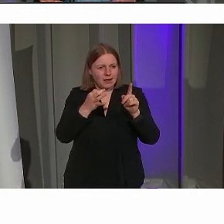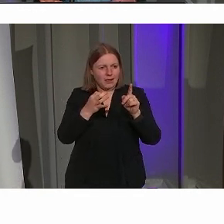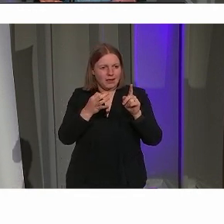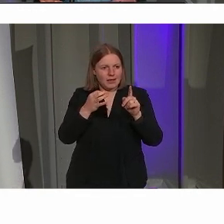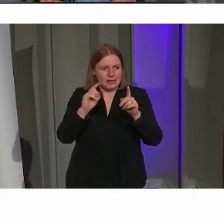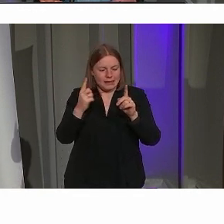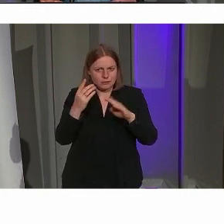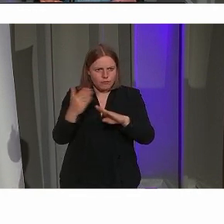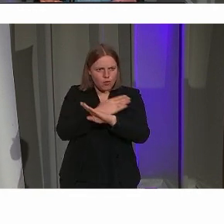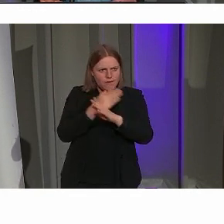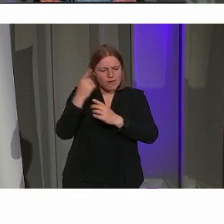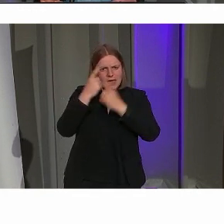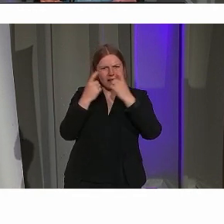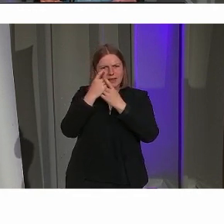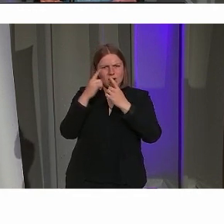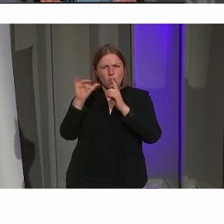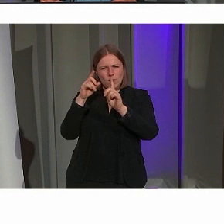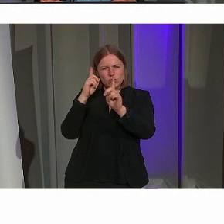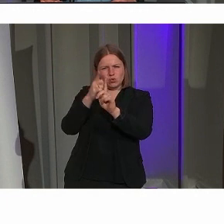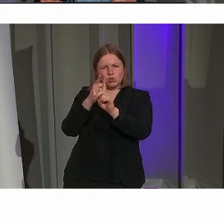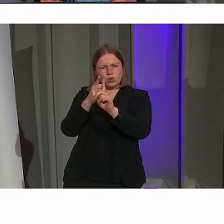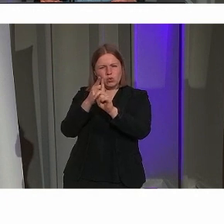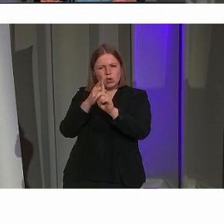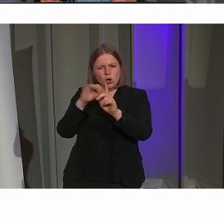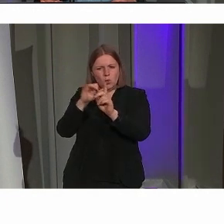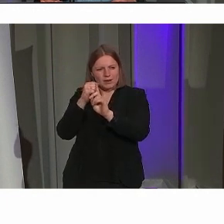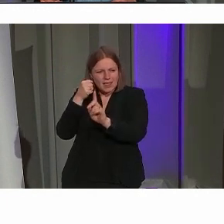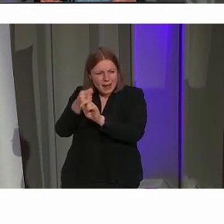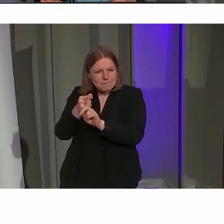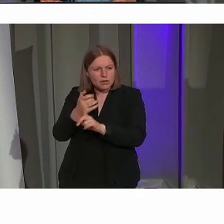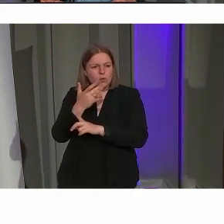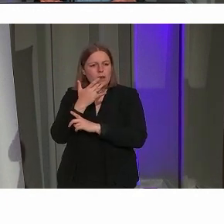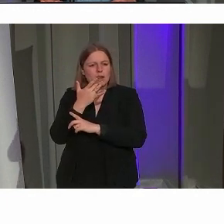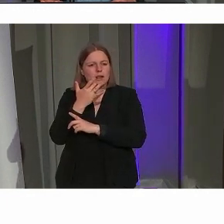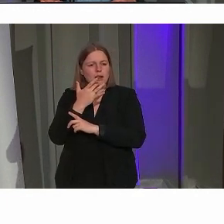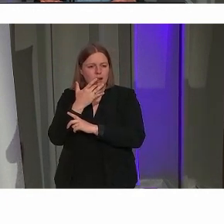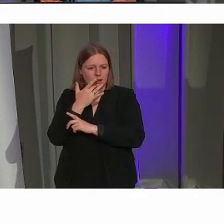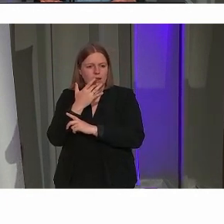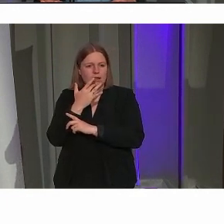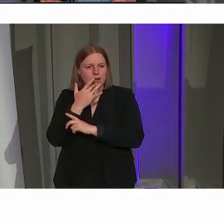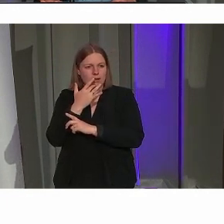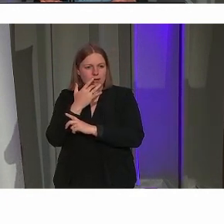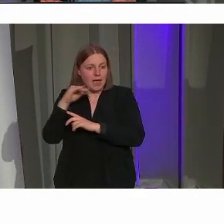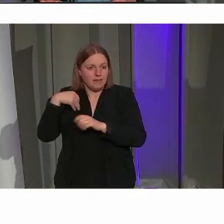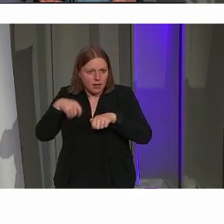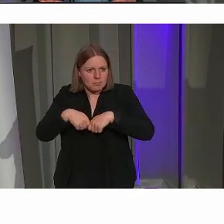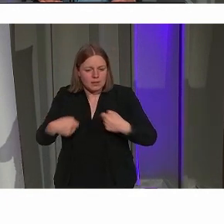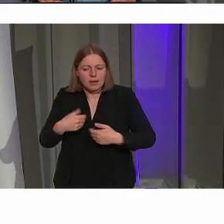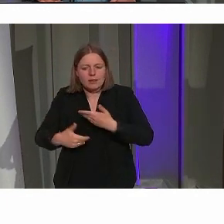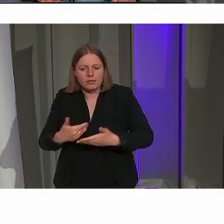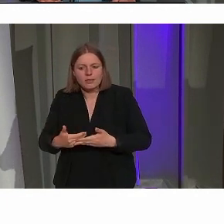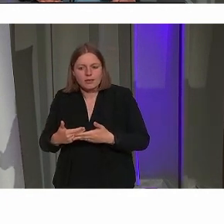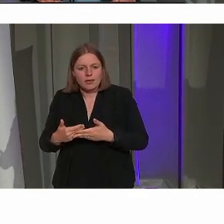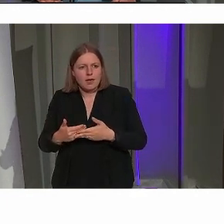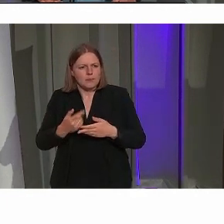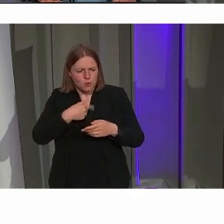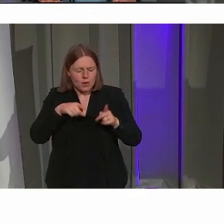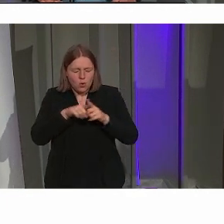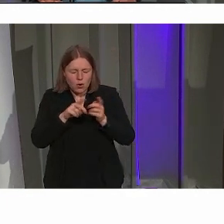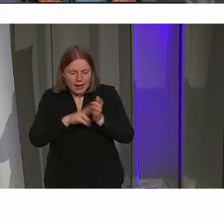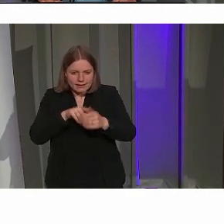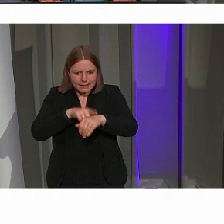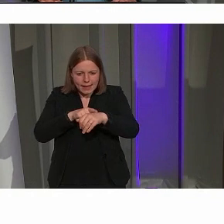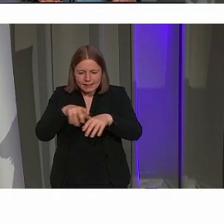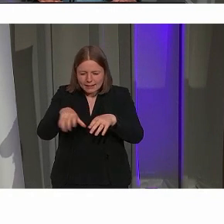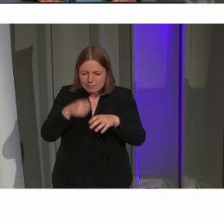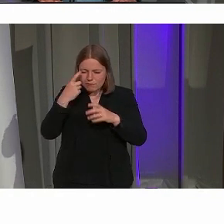So that means you need to think before you act. You need to think where you want to go to. So